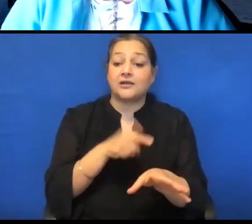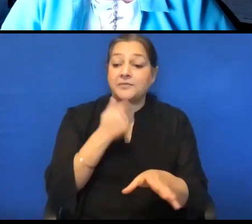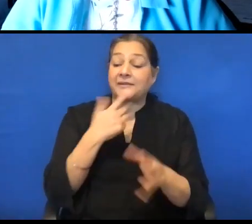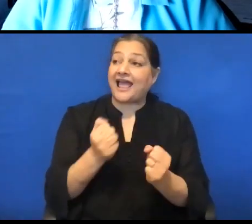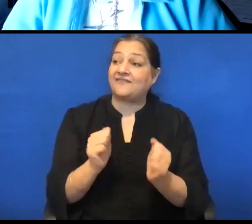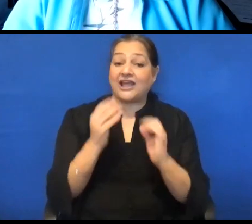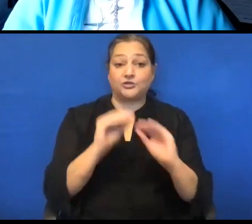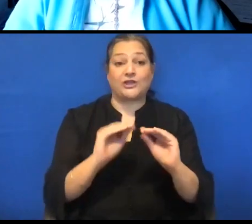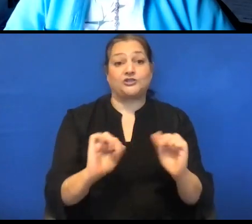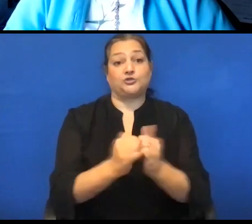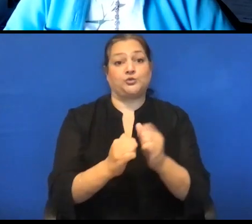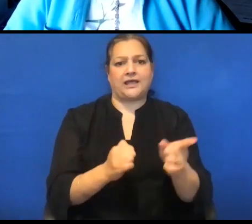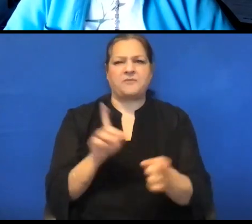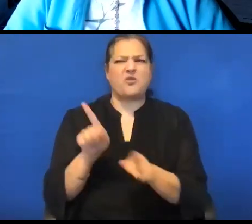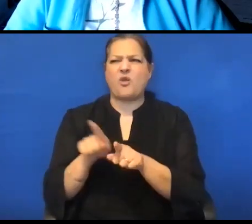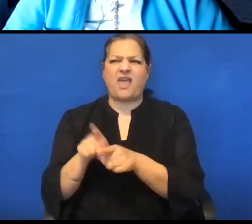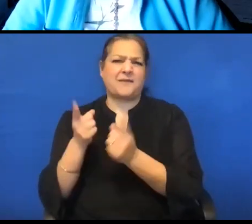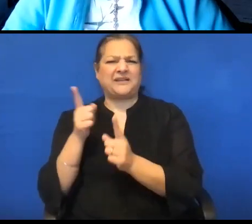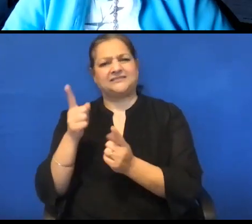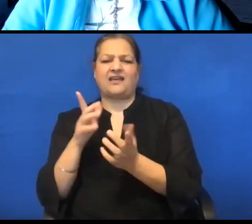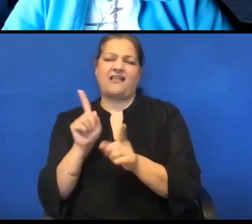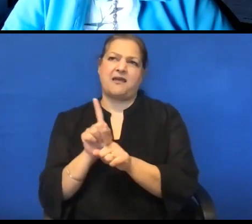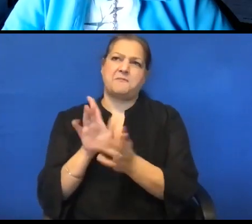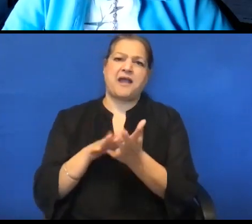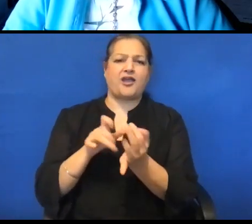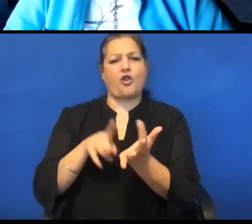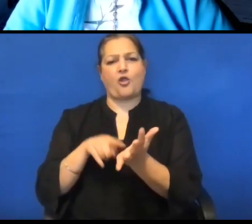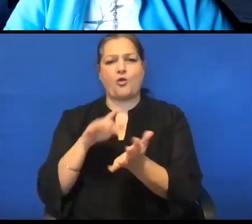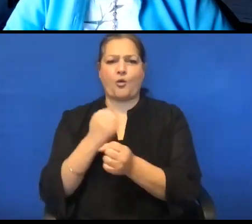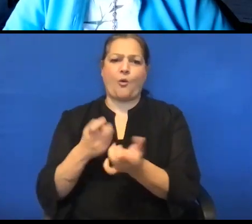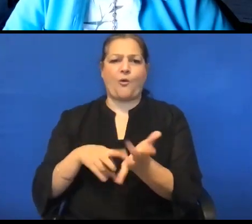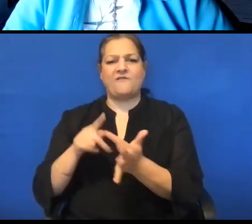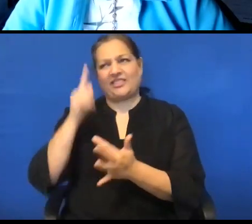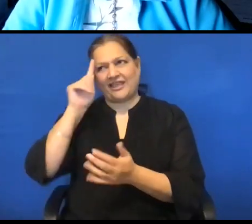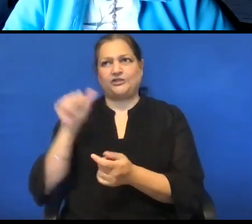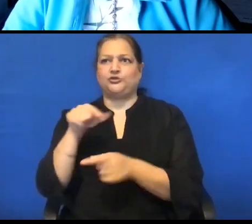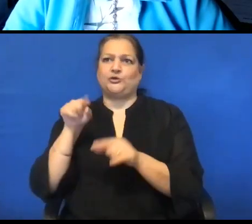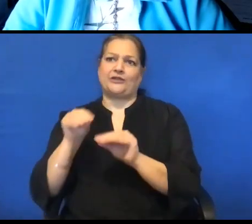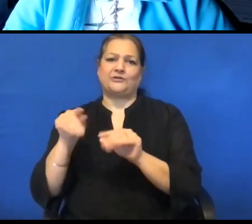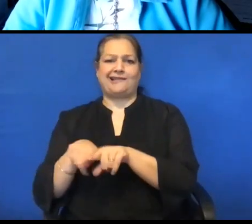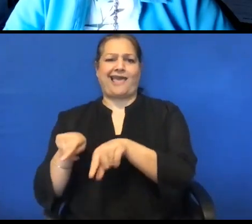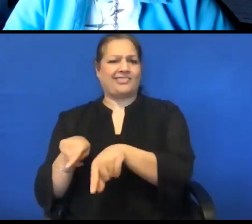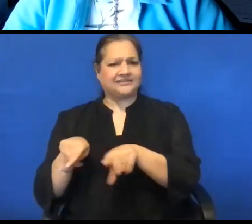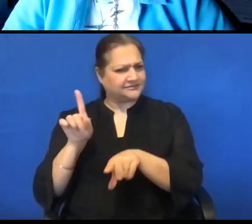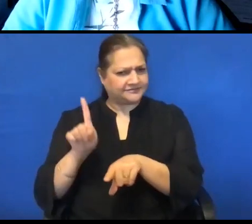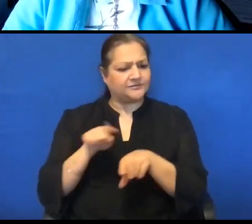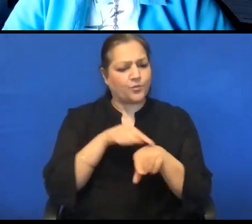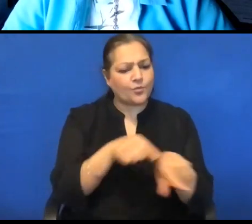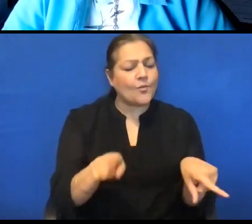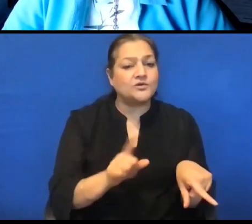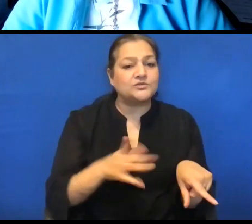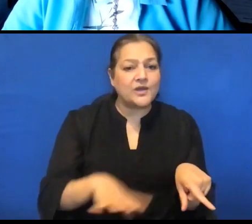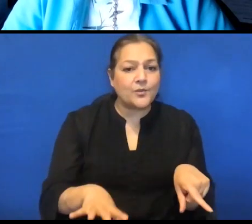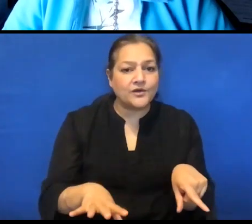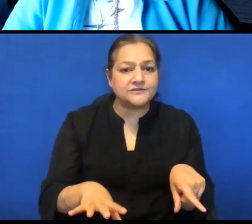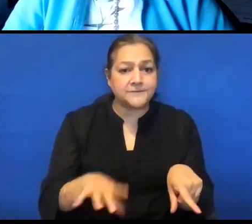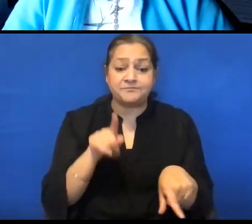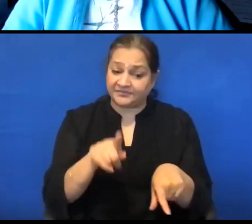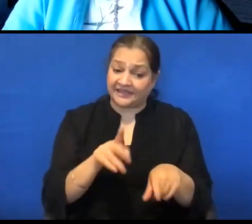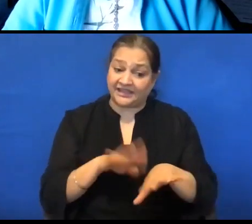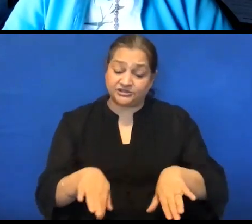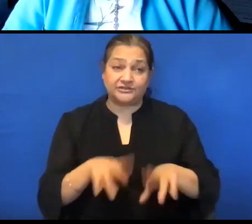like Michael Gove thinks they should have. Let's also focus on the children who've experienced adverse childhood experiences, from witnessing violence and abuse to